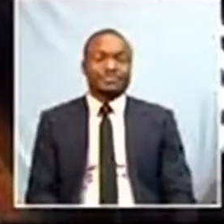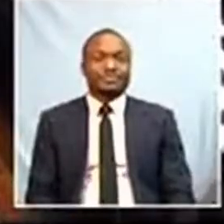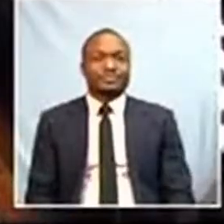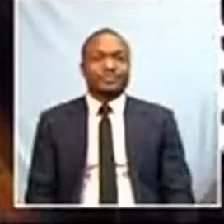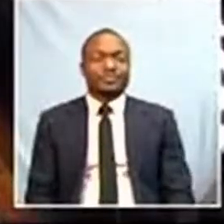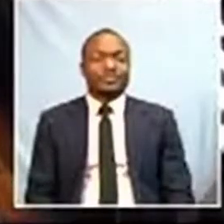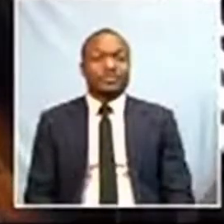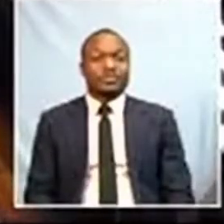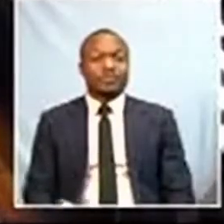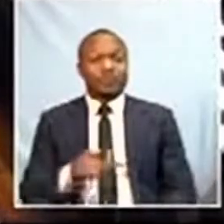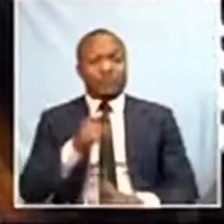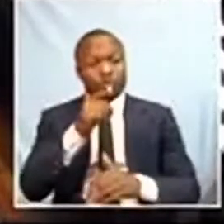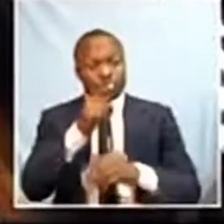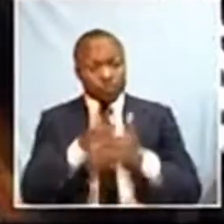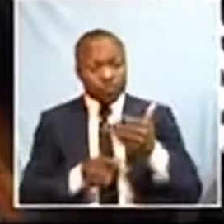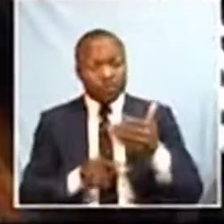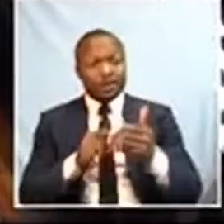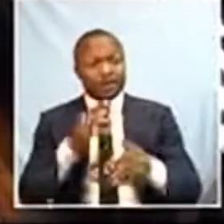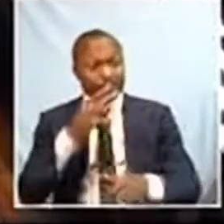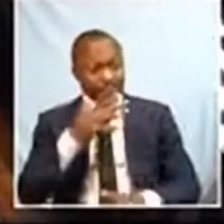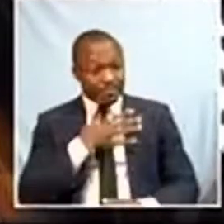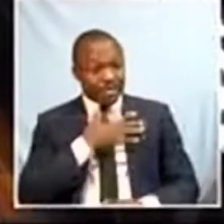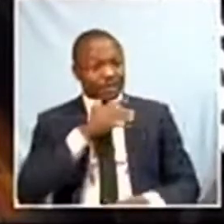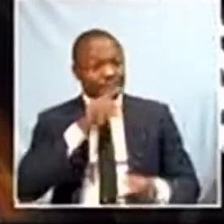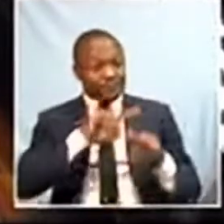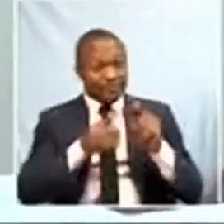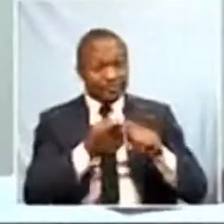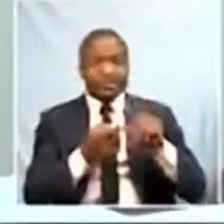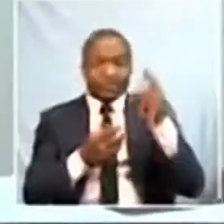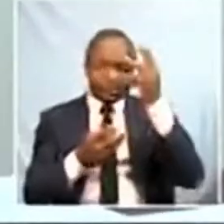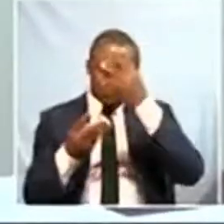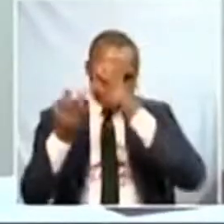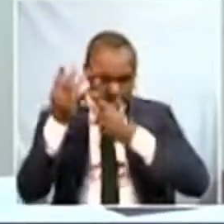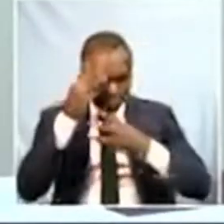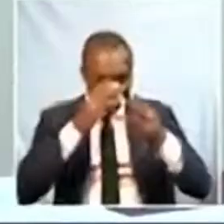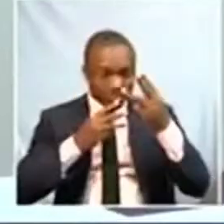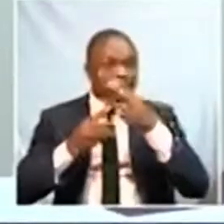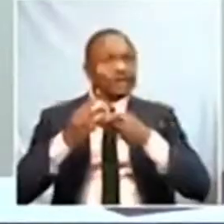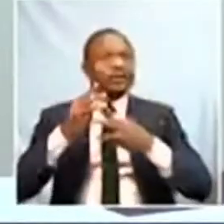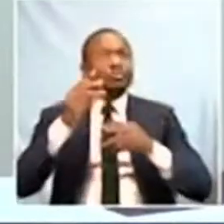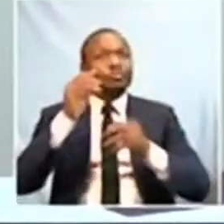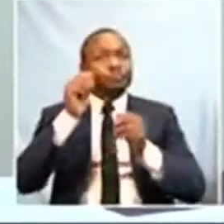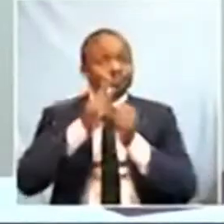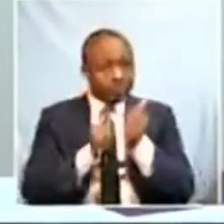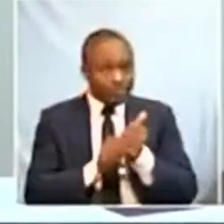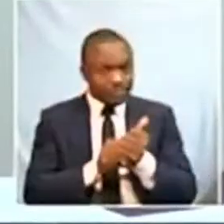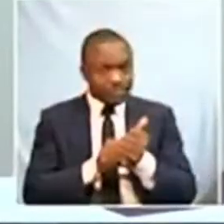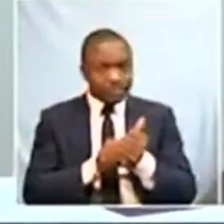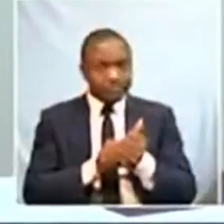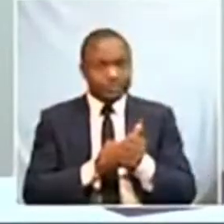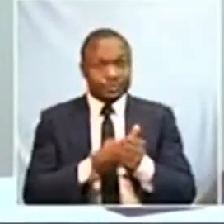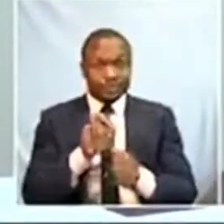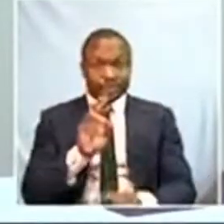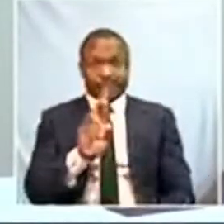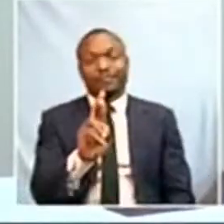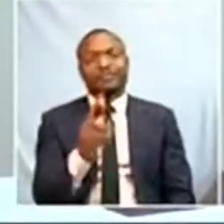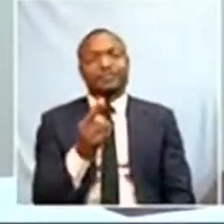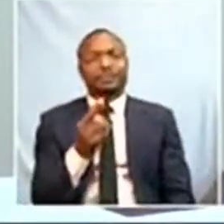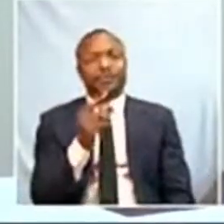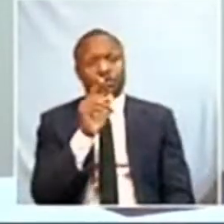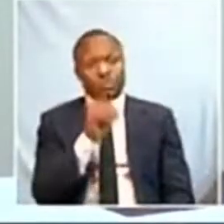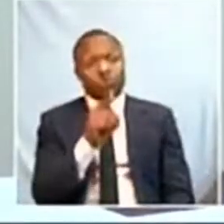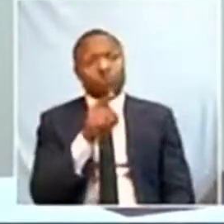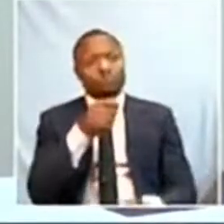What the committee, what my colleague is concerned about is what the recoveries that you have